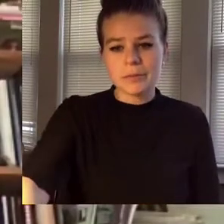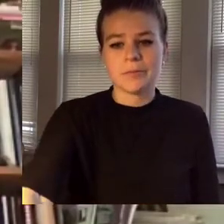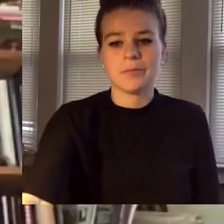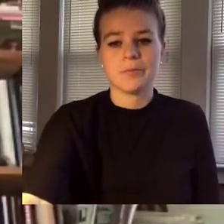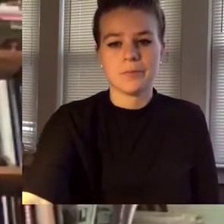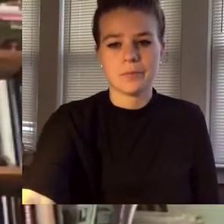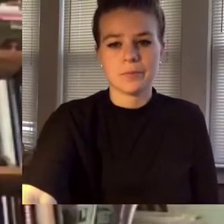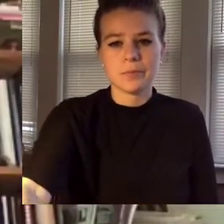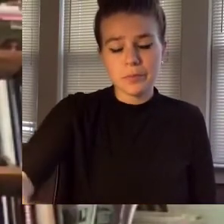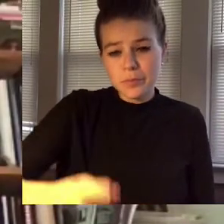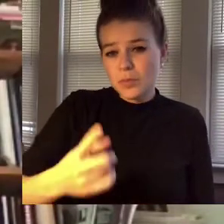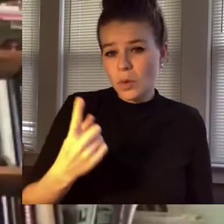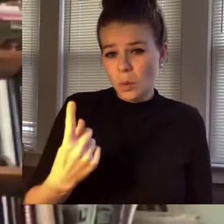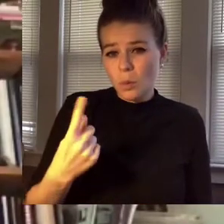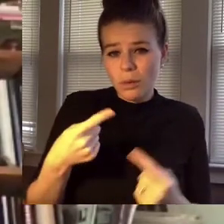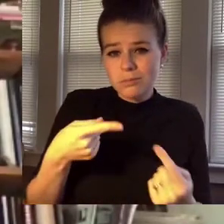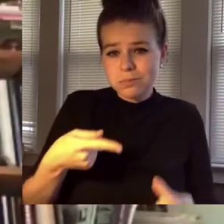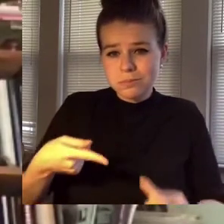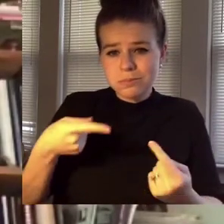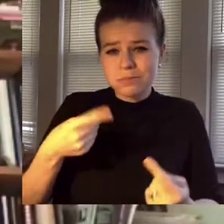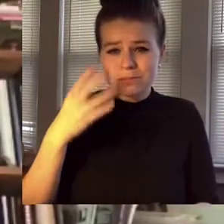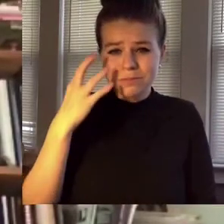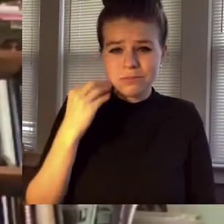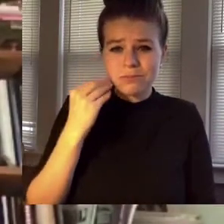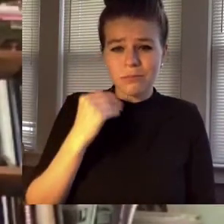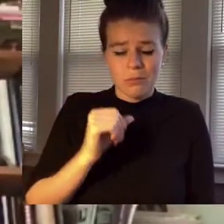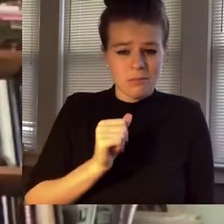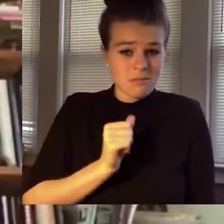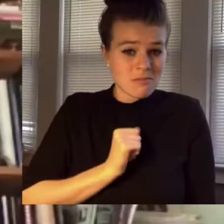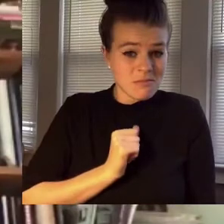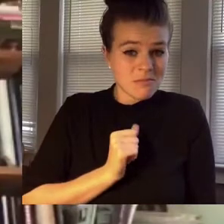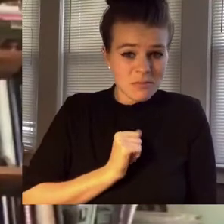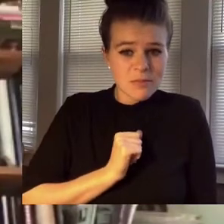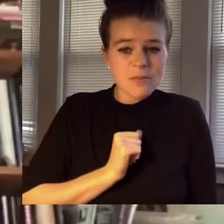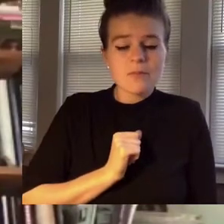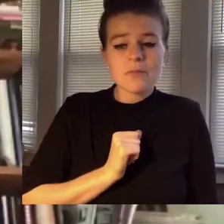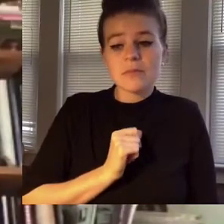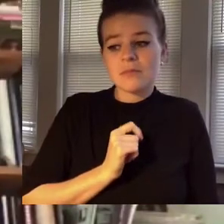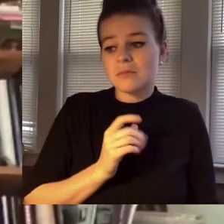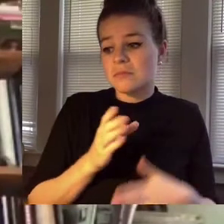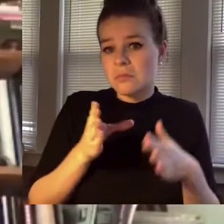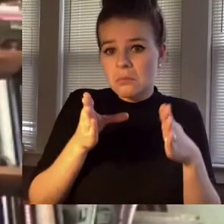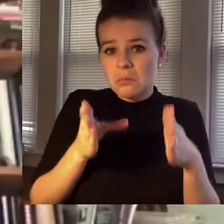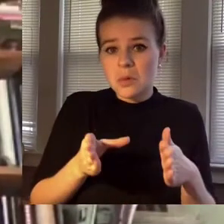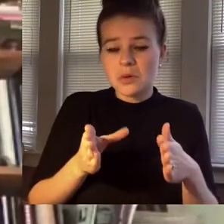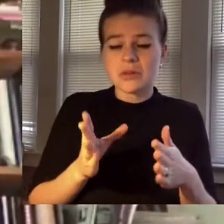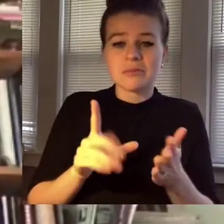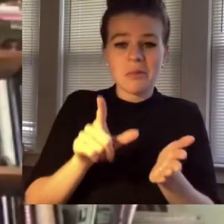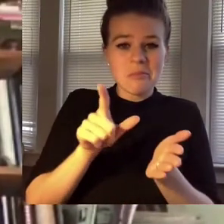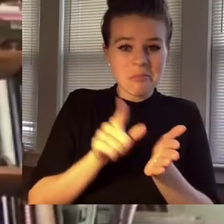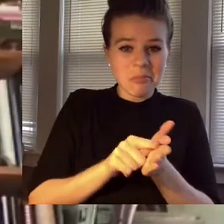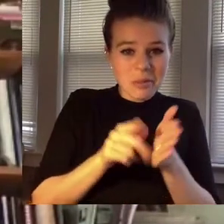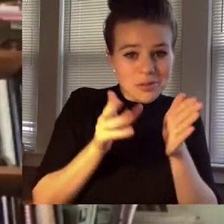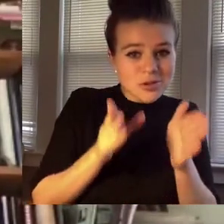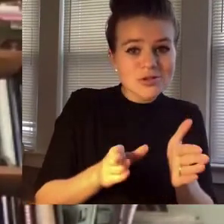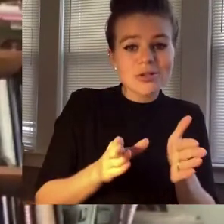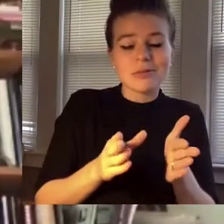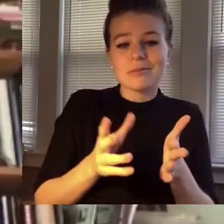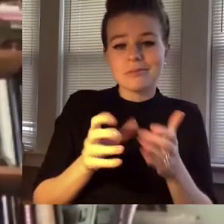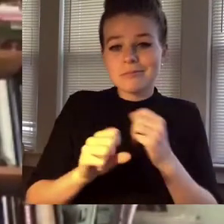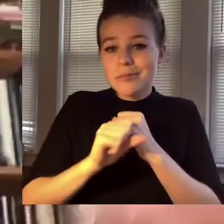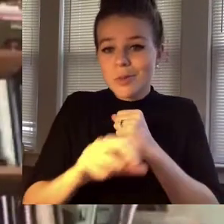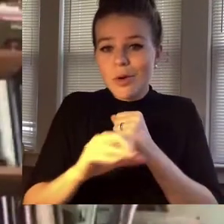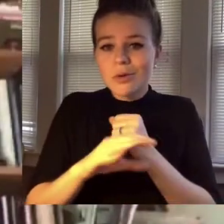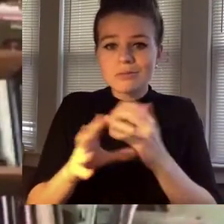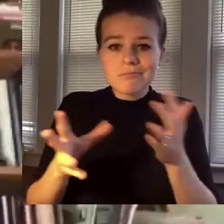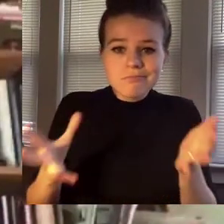is one of the struggles I have as a person who is at once a publisher, somebody who promotes and encourages poetry,